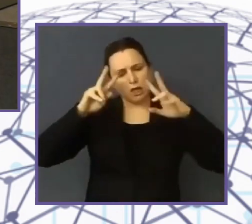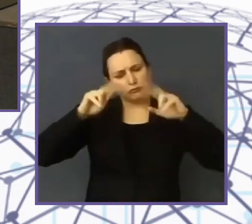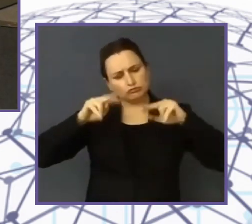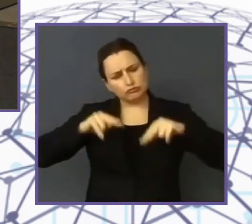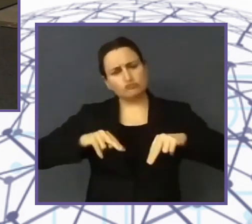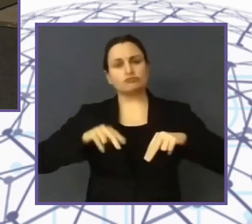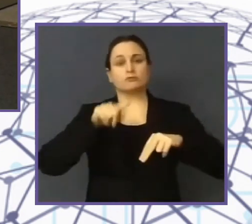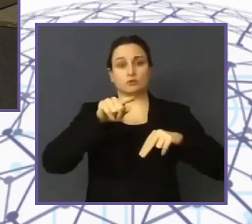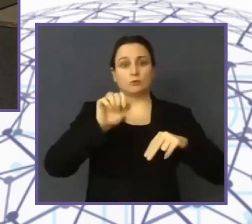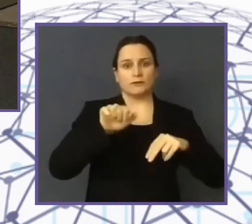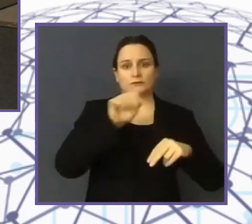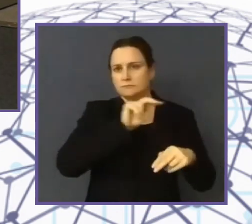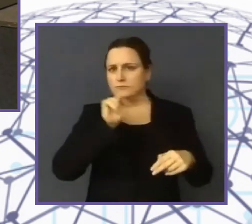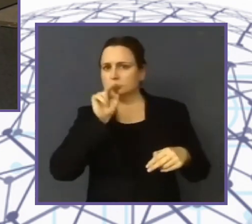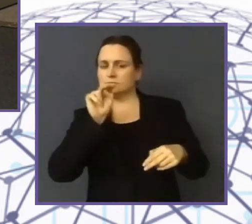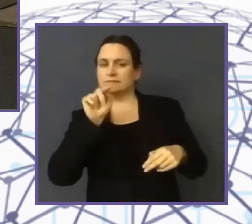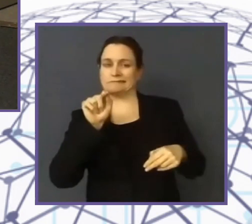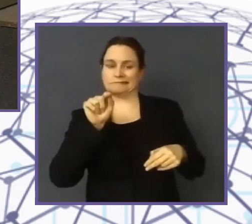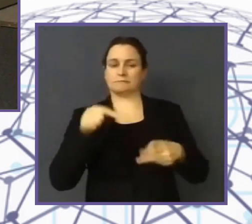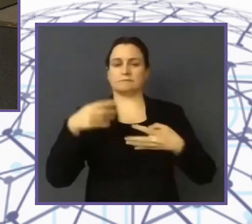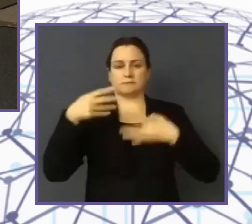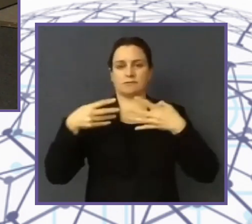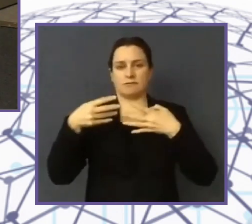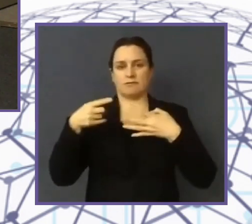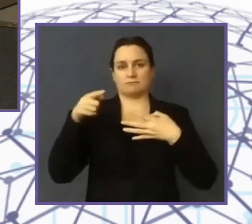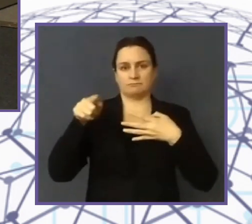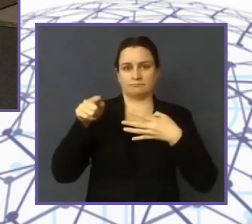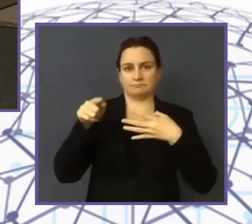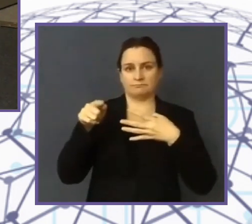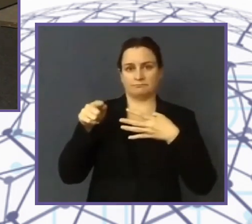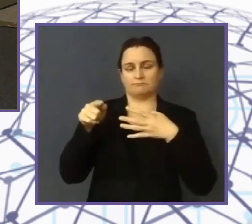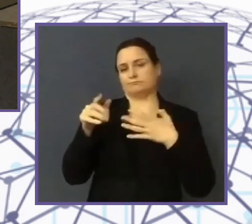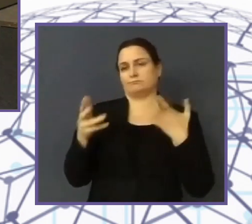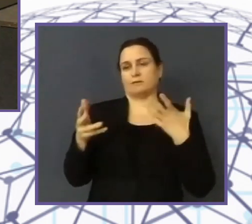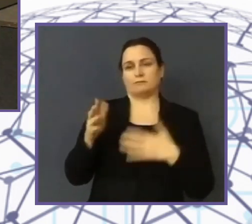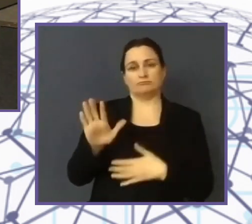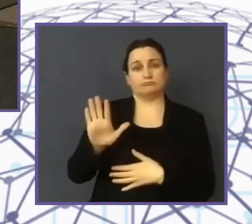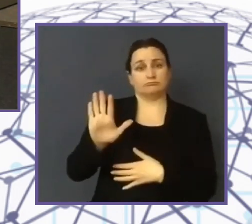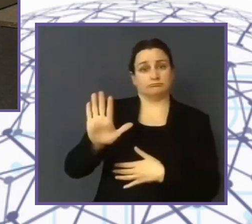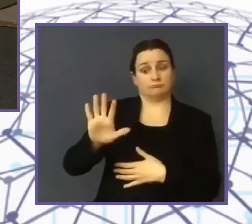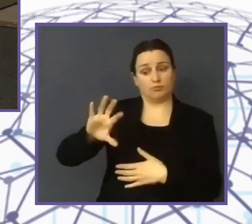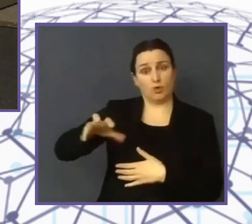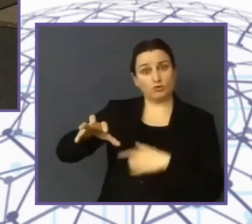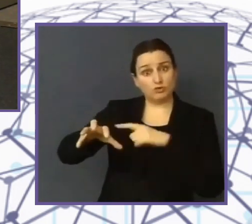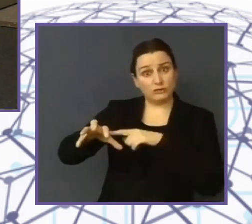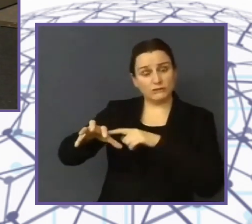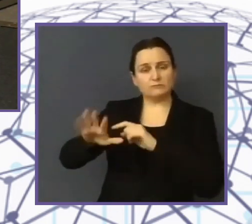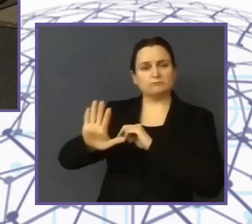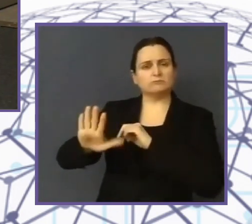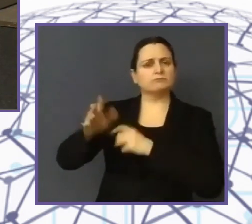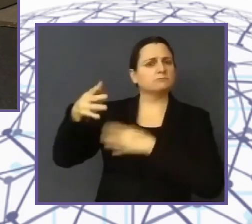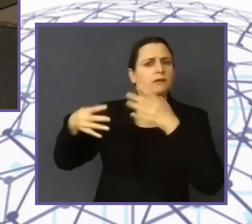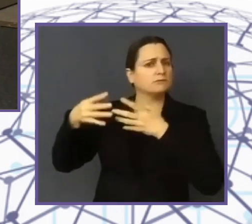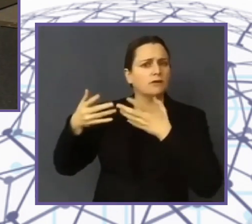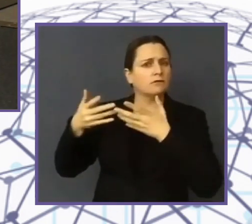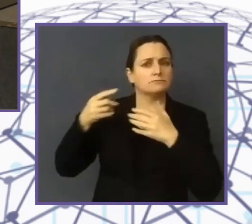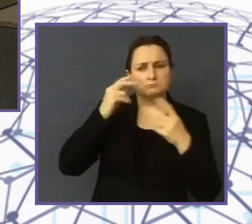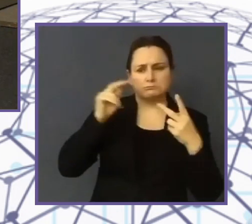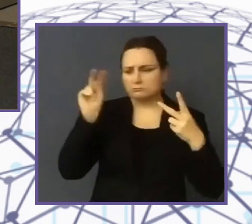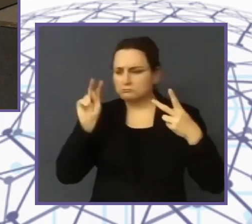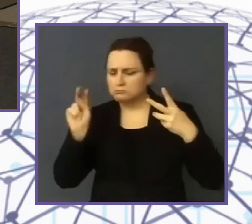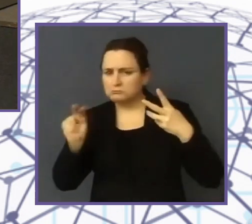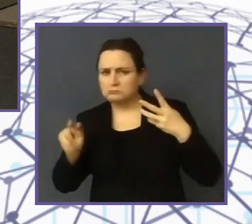search on a country and get information around population